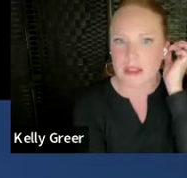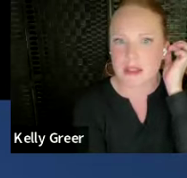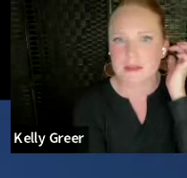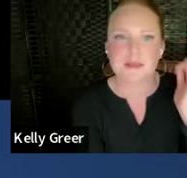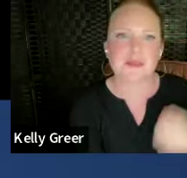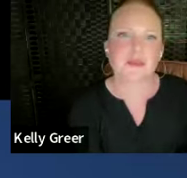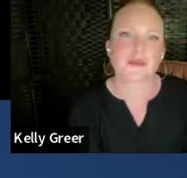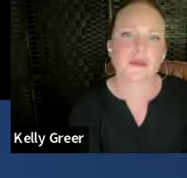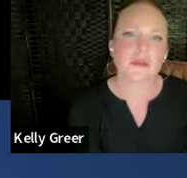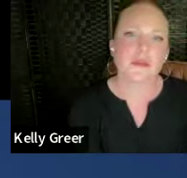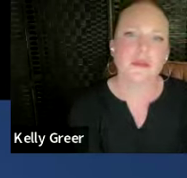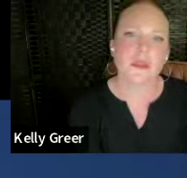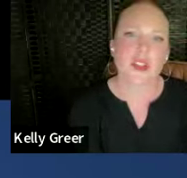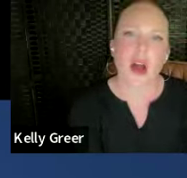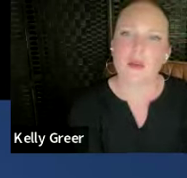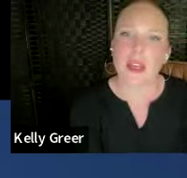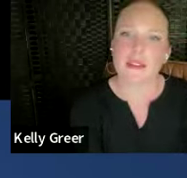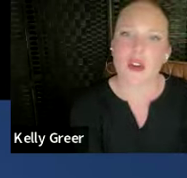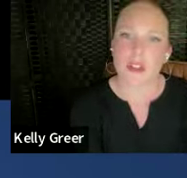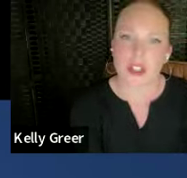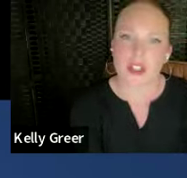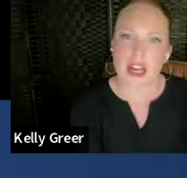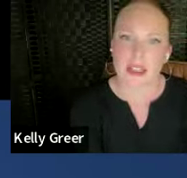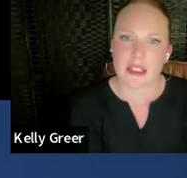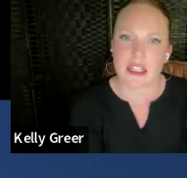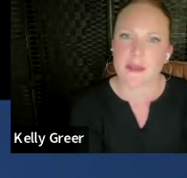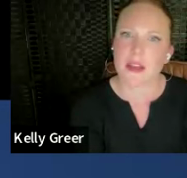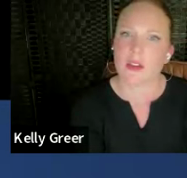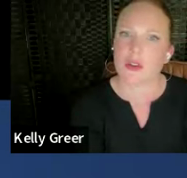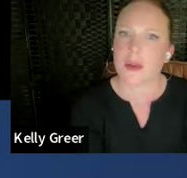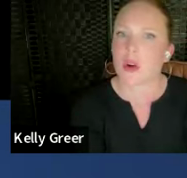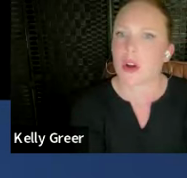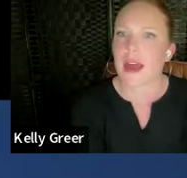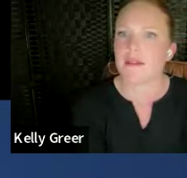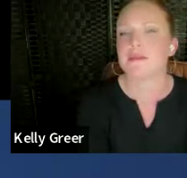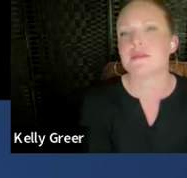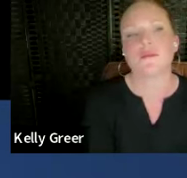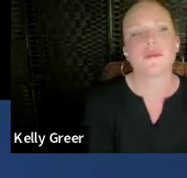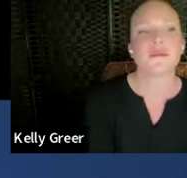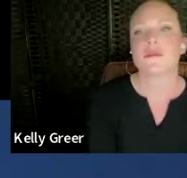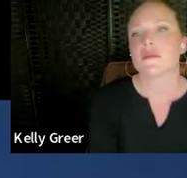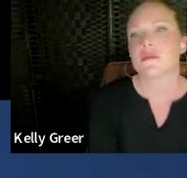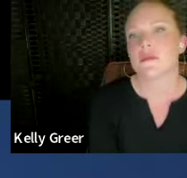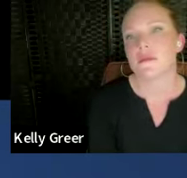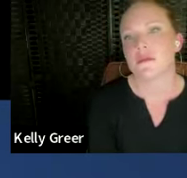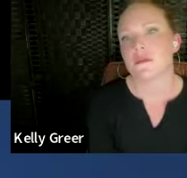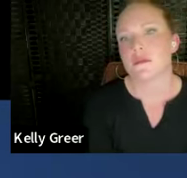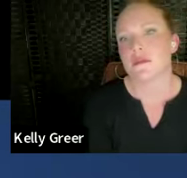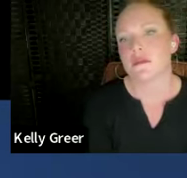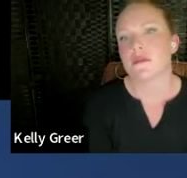government buildings. So I will hand that over to her, Jacqueline, to explain a little bit more on that.